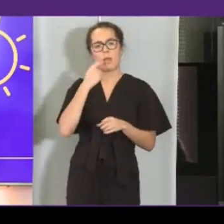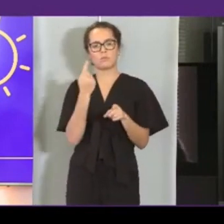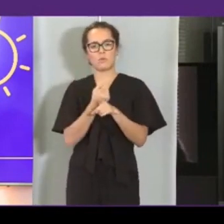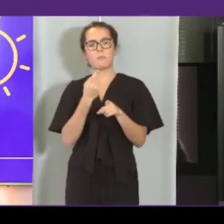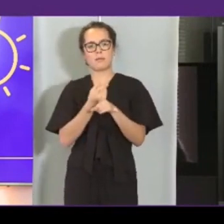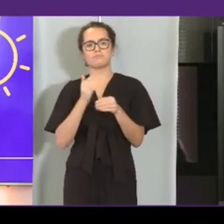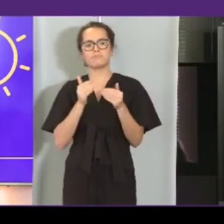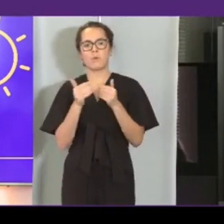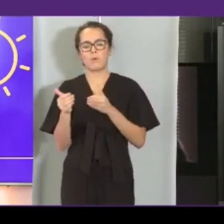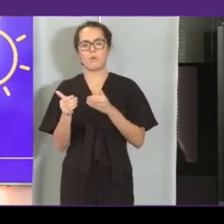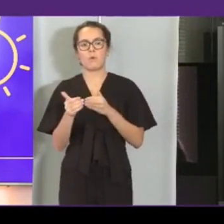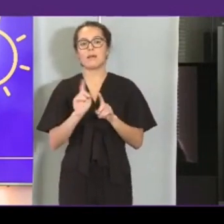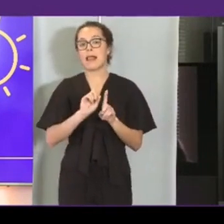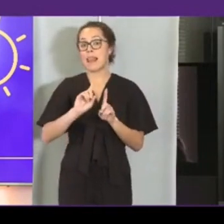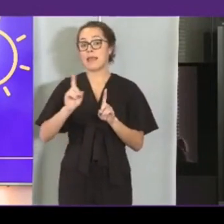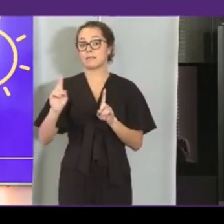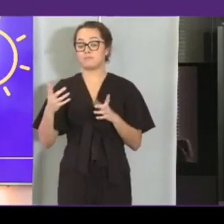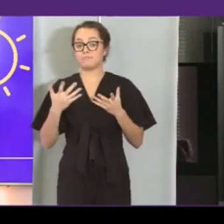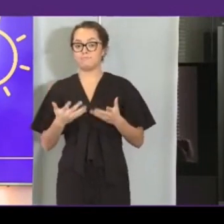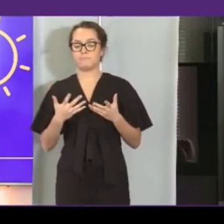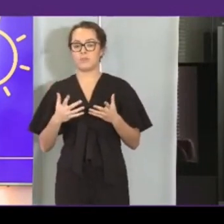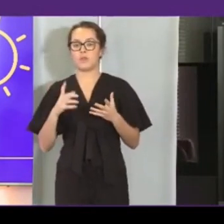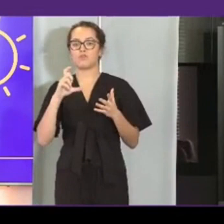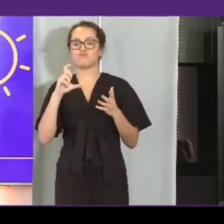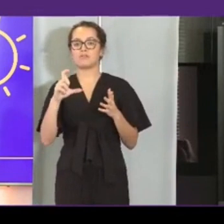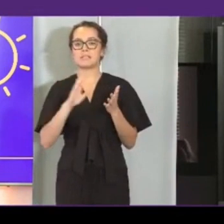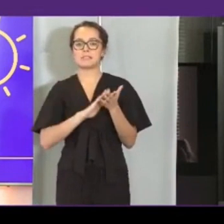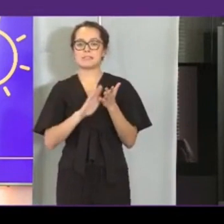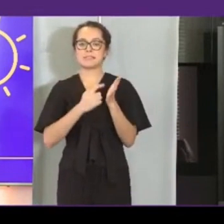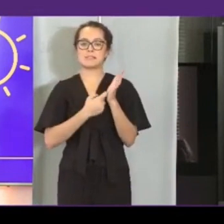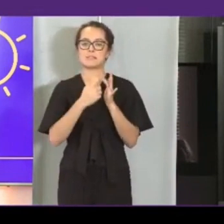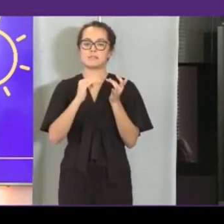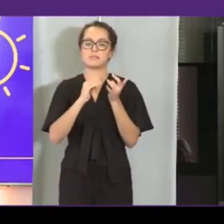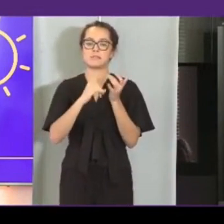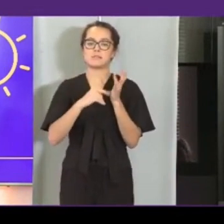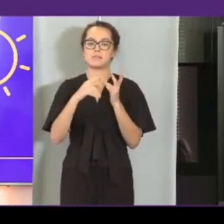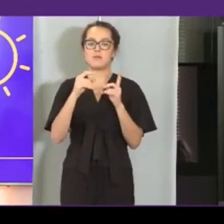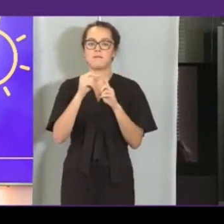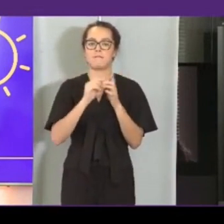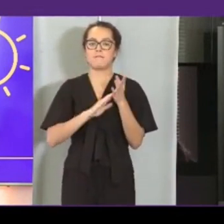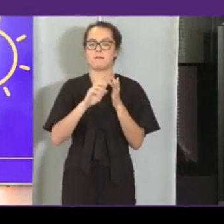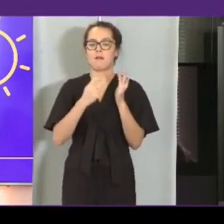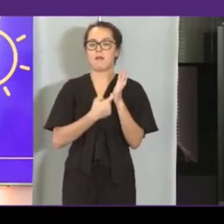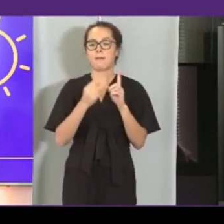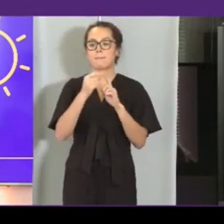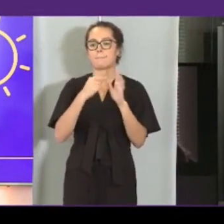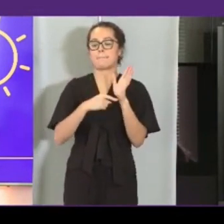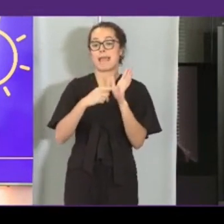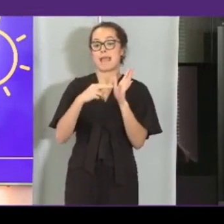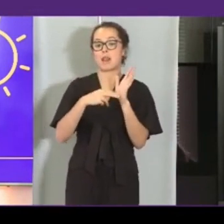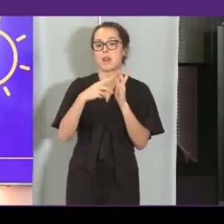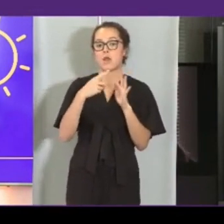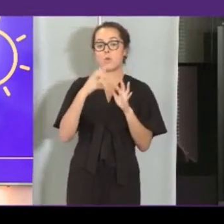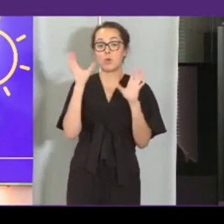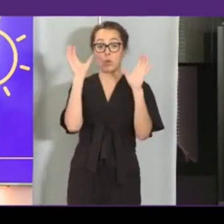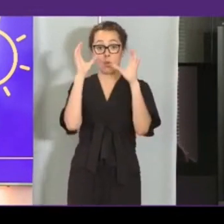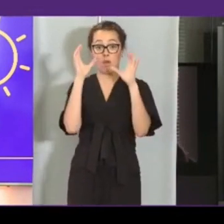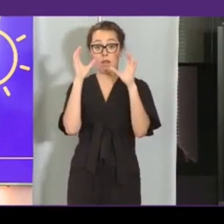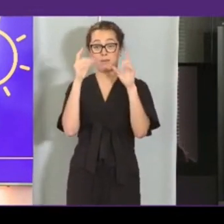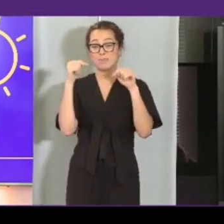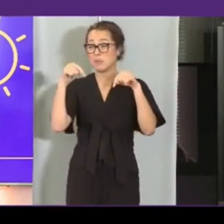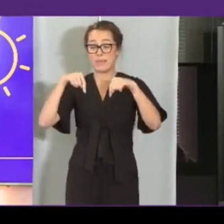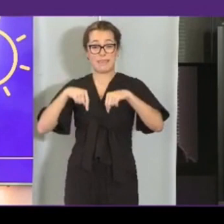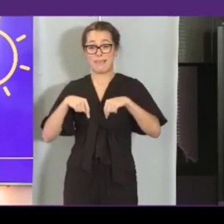But later on today, Christopher Patner, who's from Google, who we were intending to do this together, is not here. So